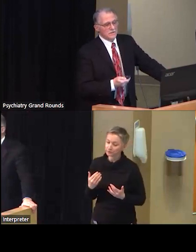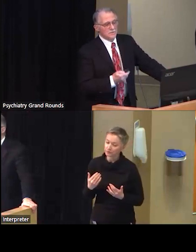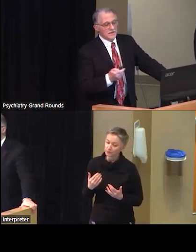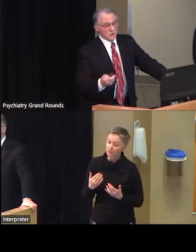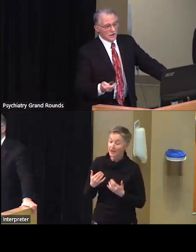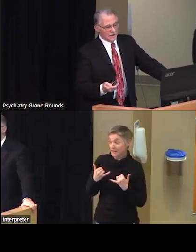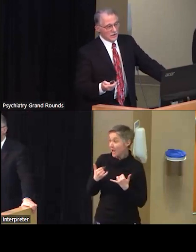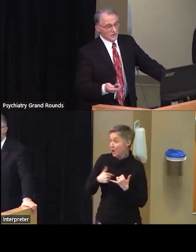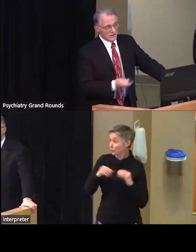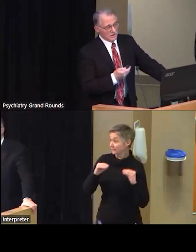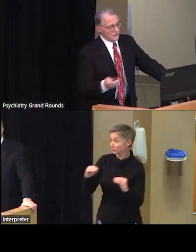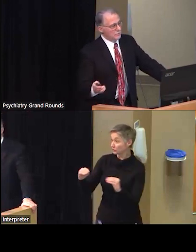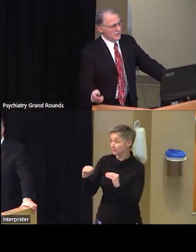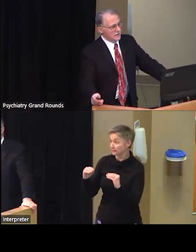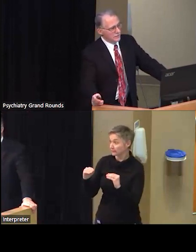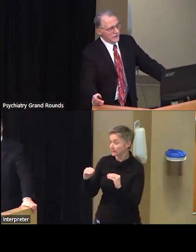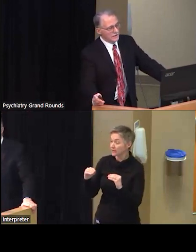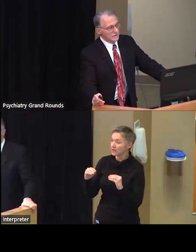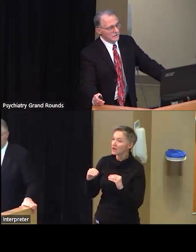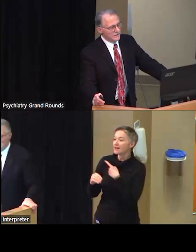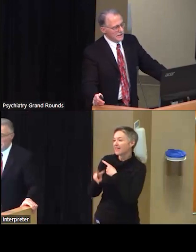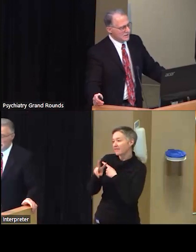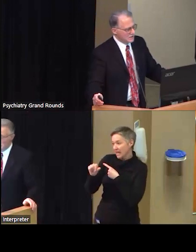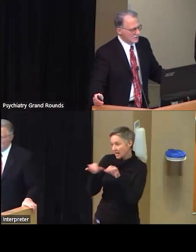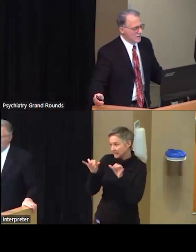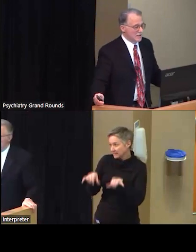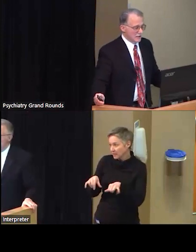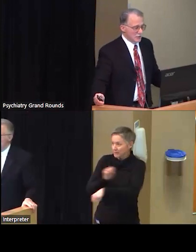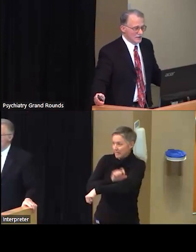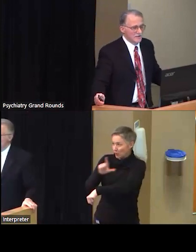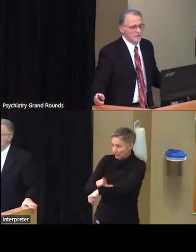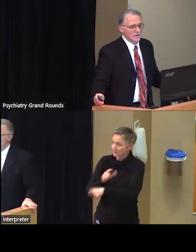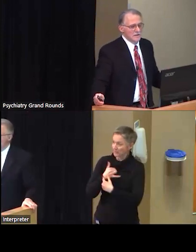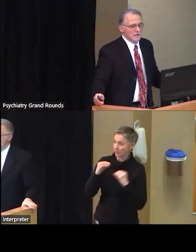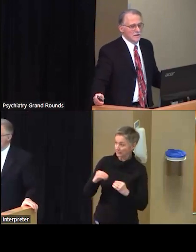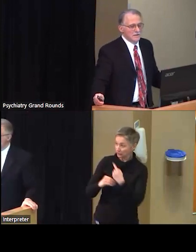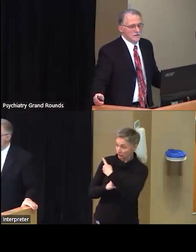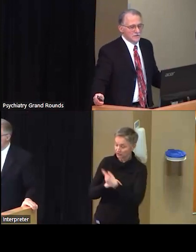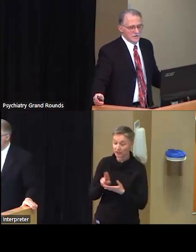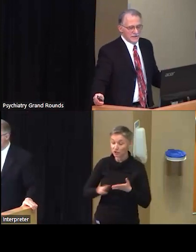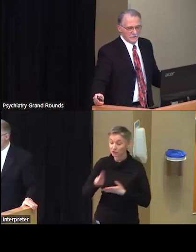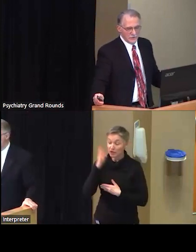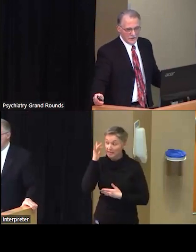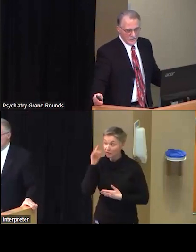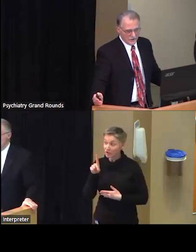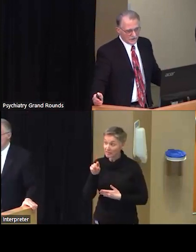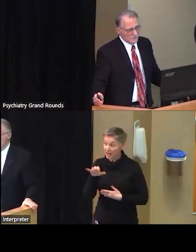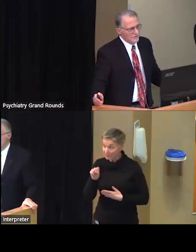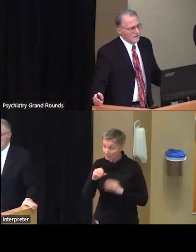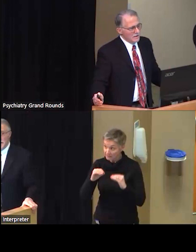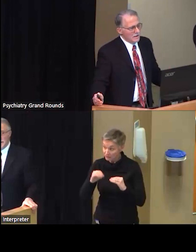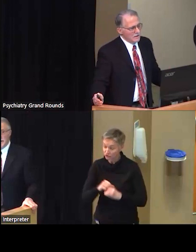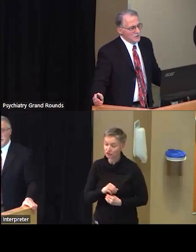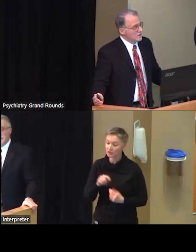So it's being taught now. Actually, it's being picked up at the VA system in St. Louis, University of California,